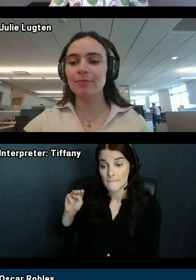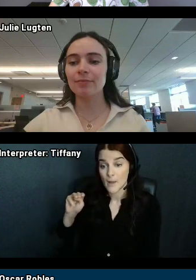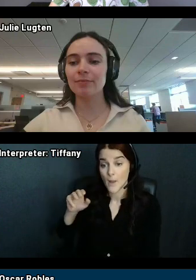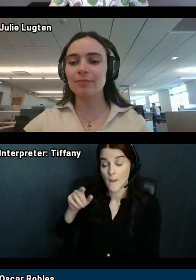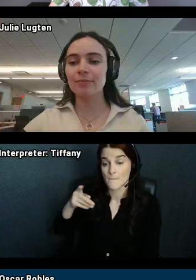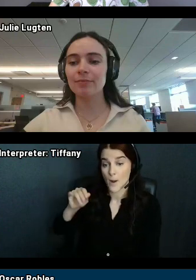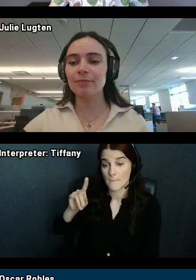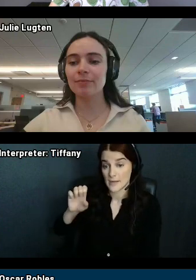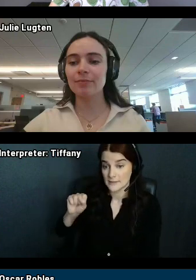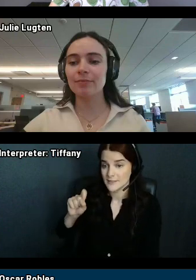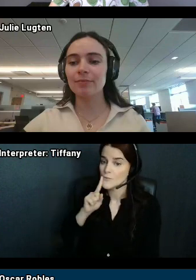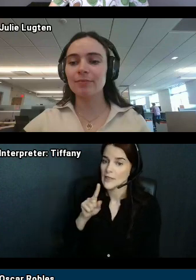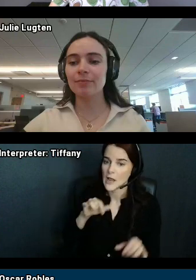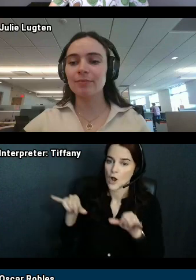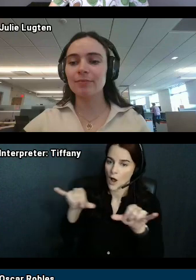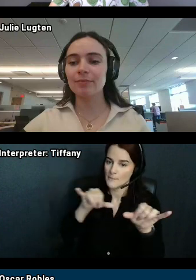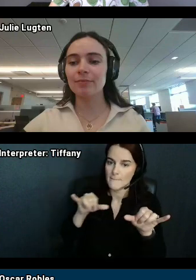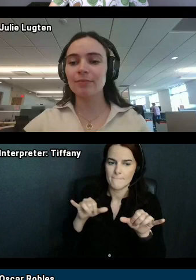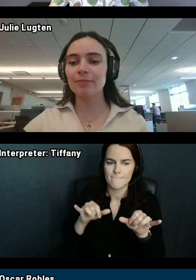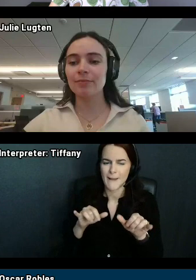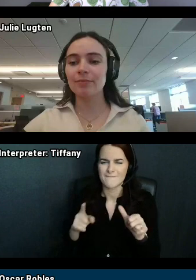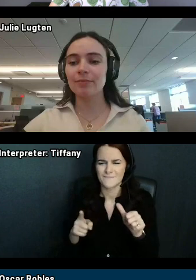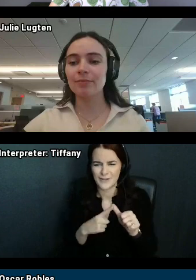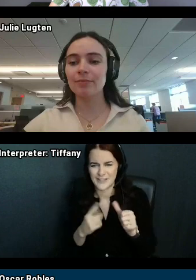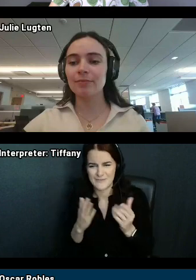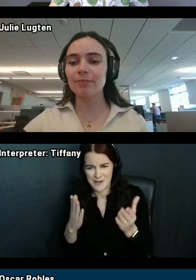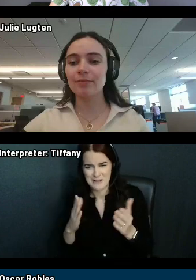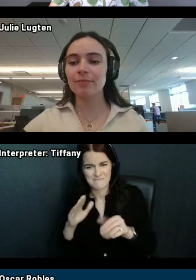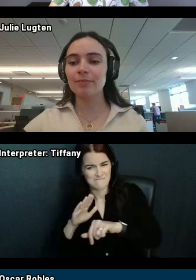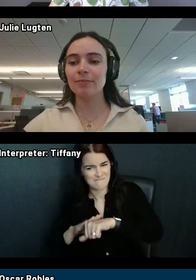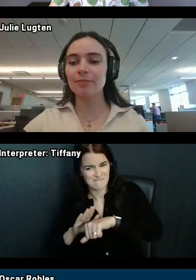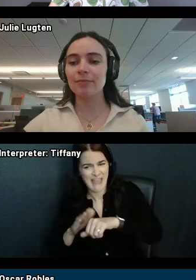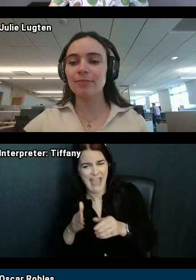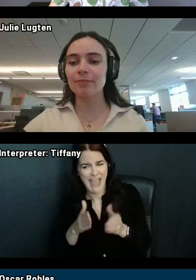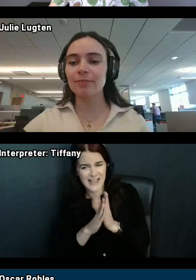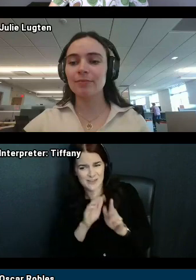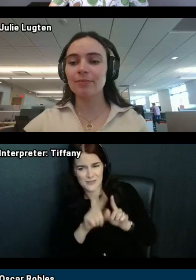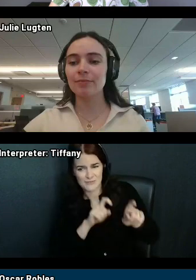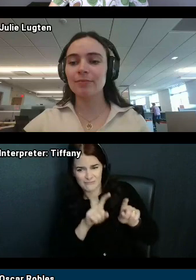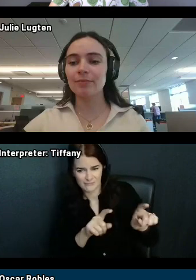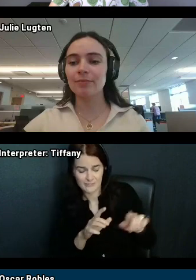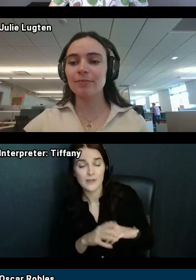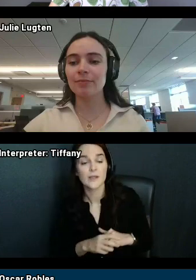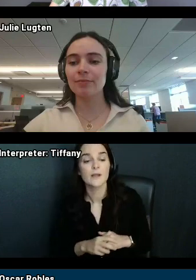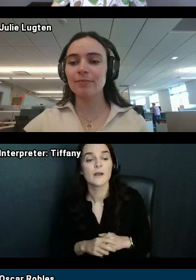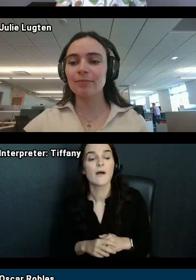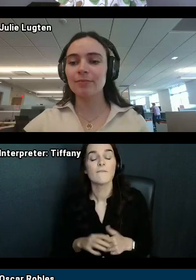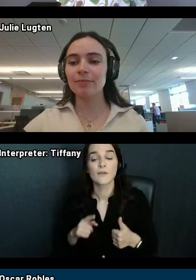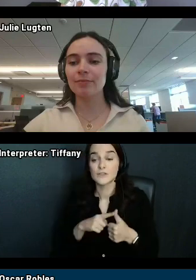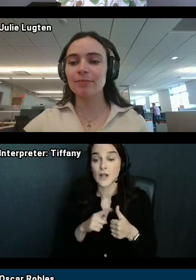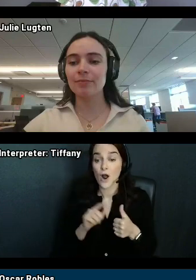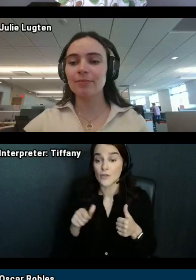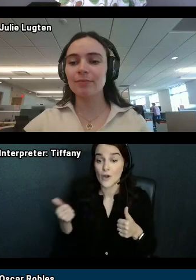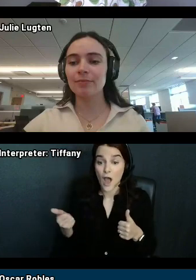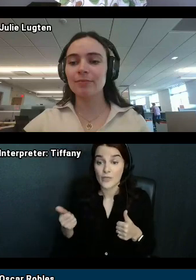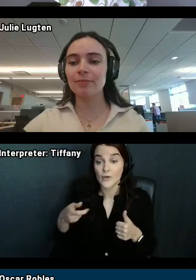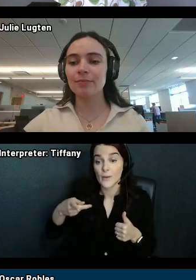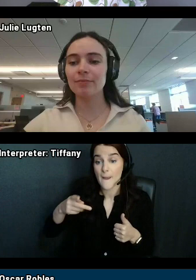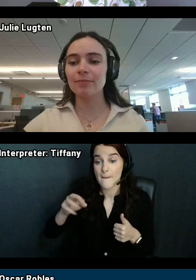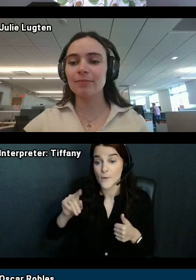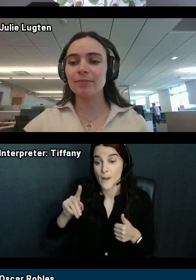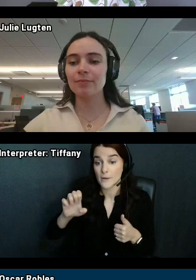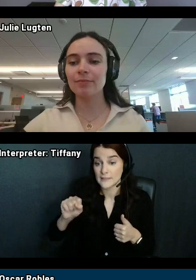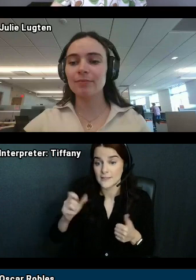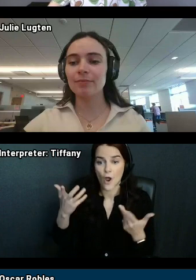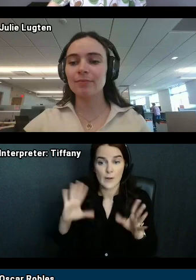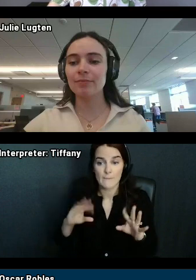questions. So one of them is, are there other properties that already provide this information? Sometimes a lot of users